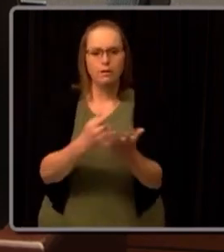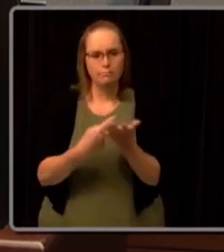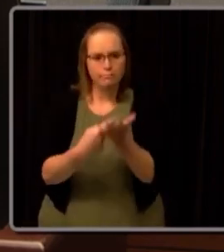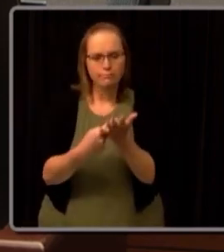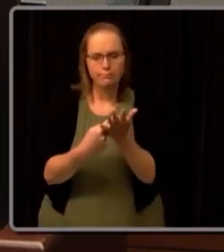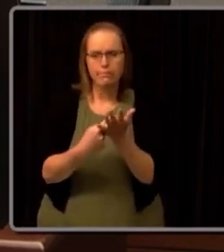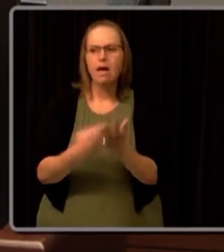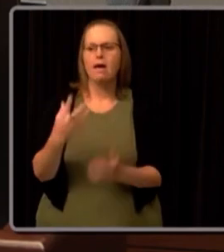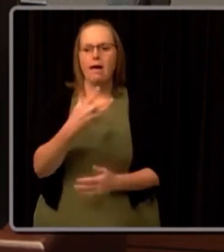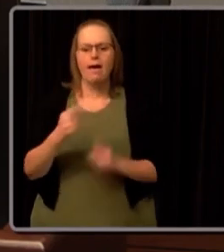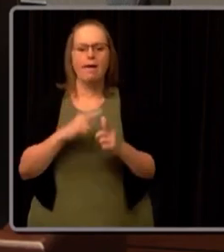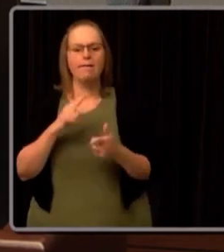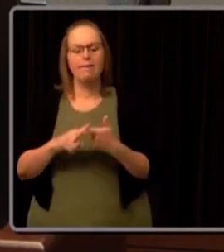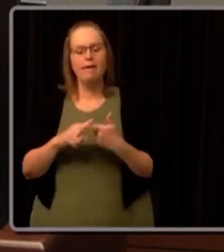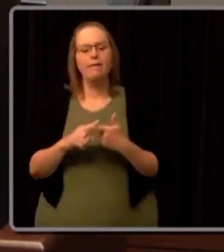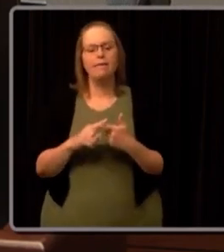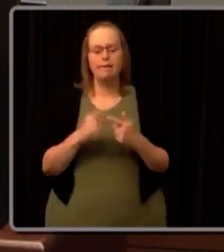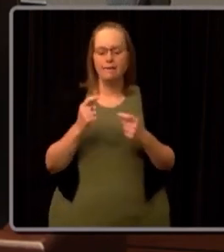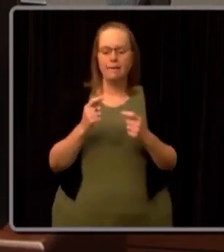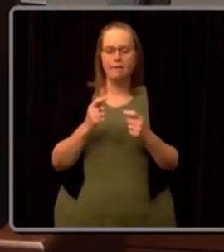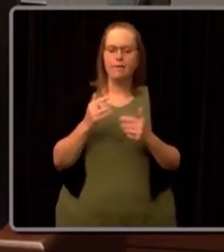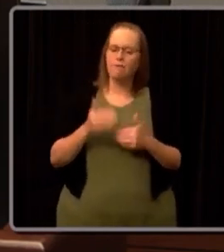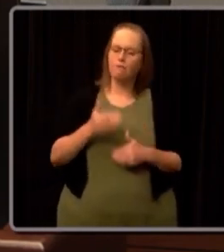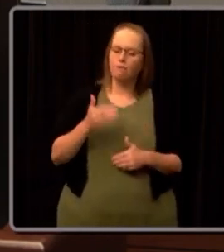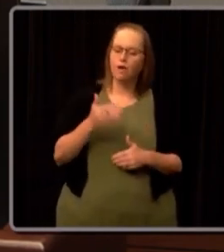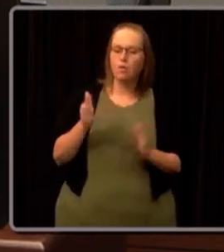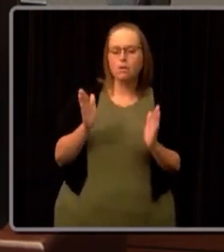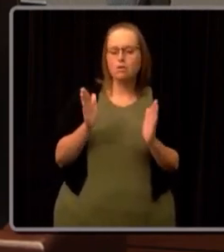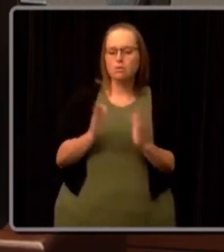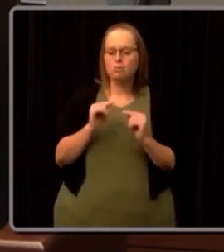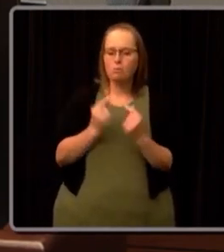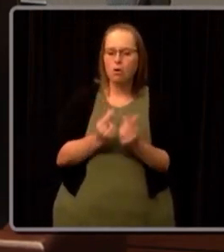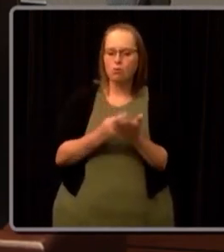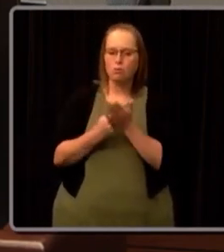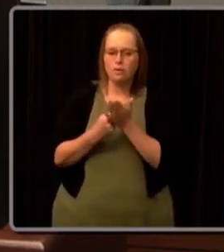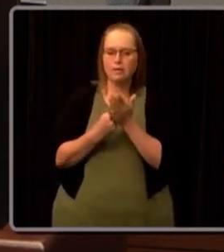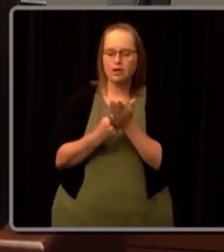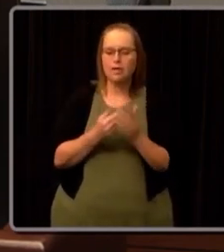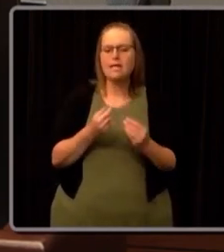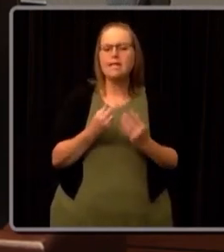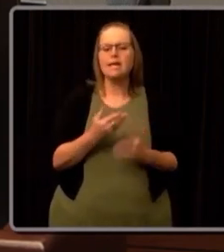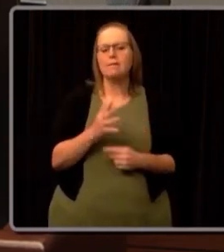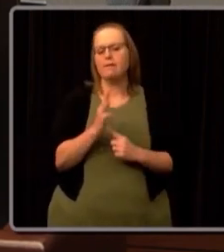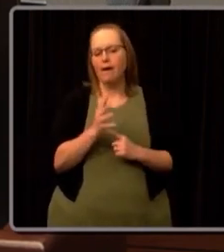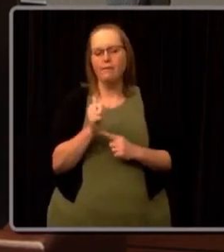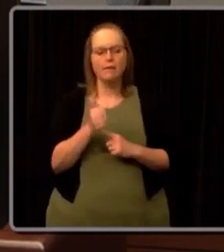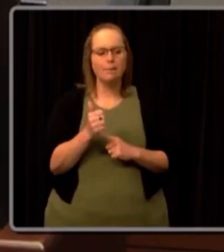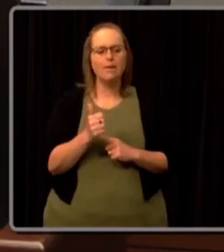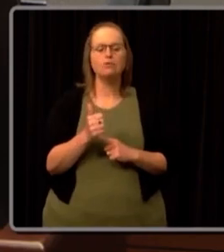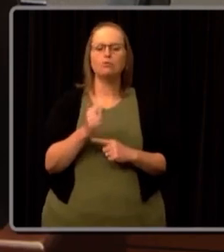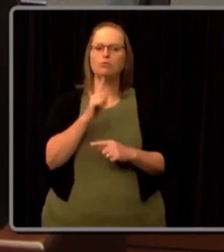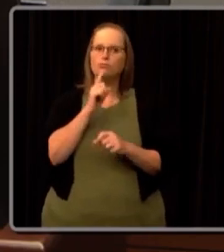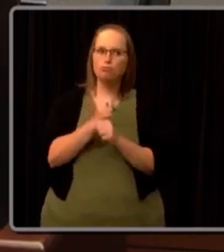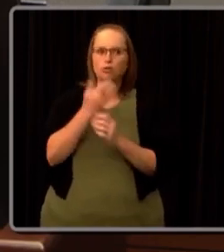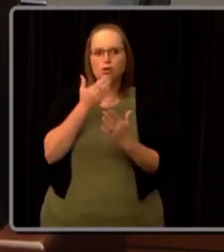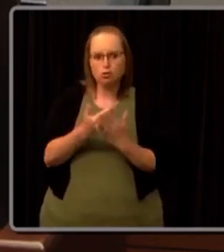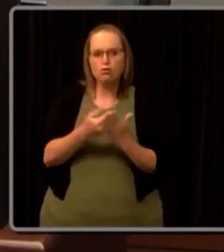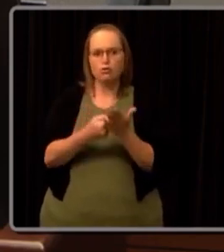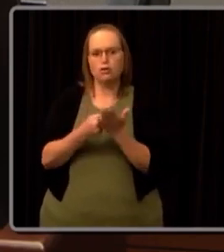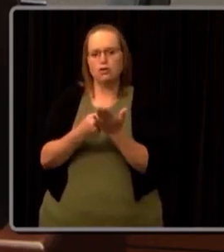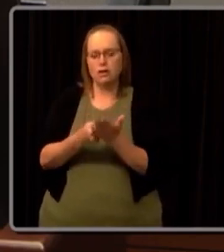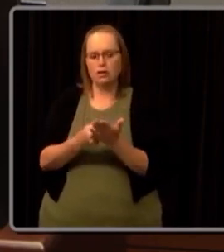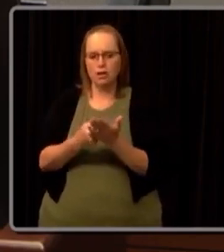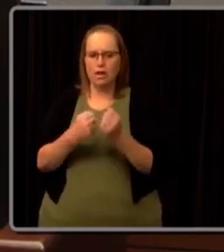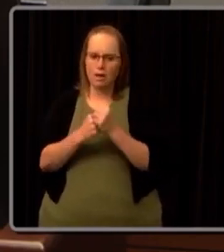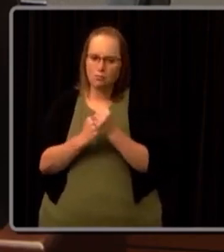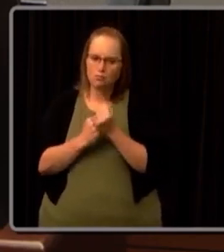discussions, giving them 10 to 15 minutes so they have some purposeful discussion, the recognition and the reinforcement, the importance of